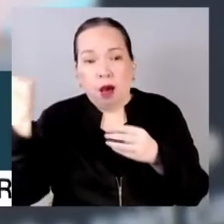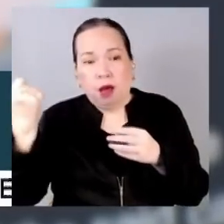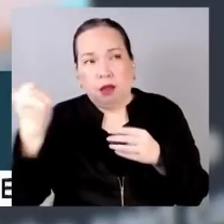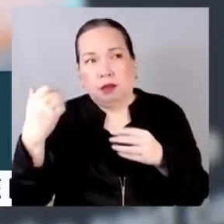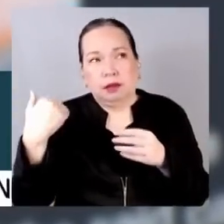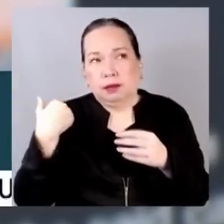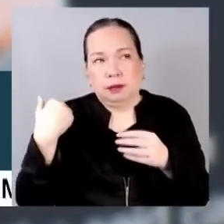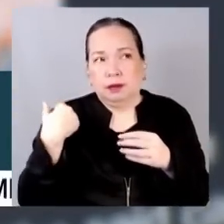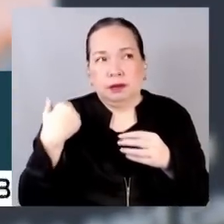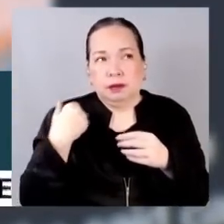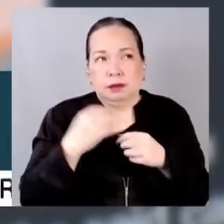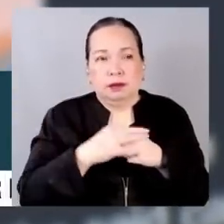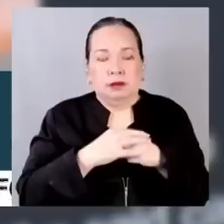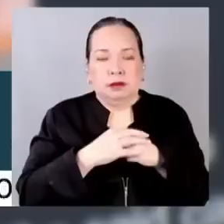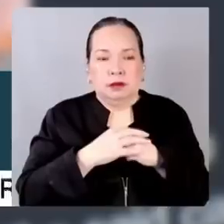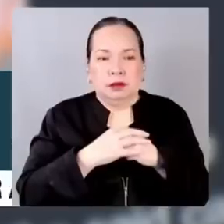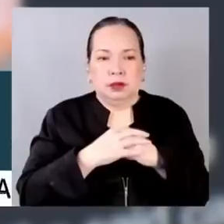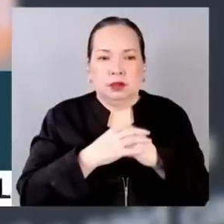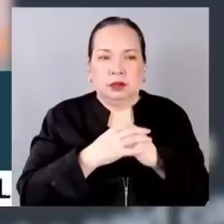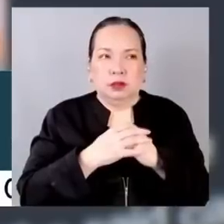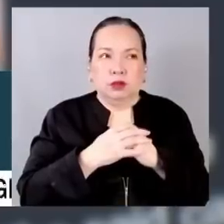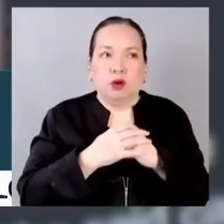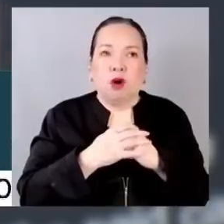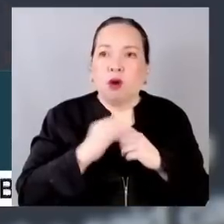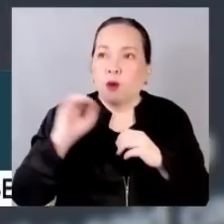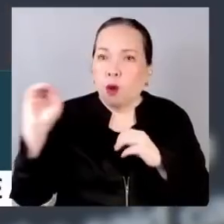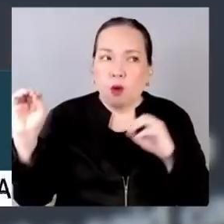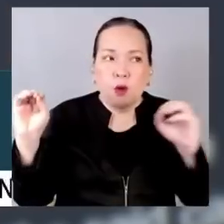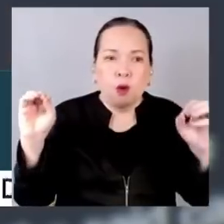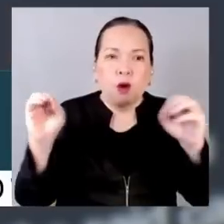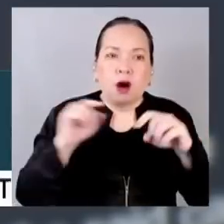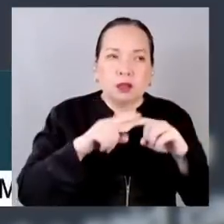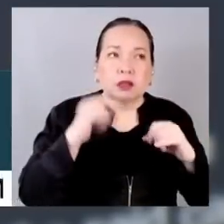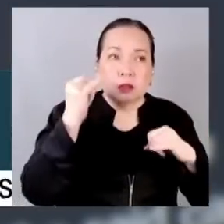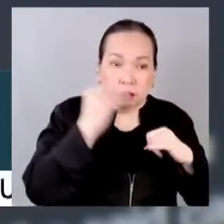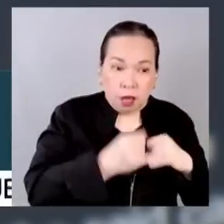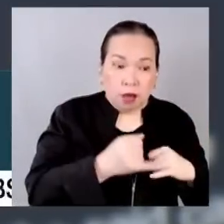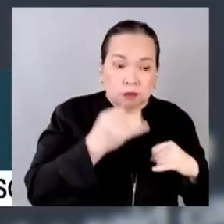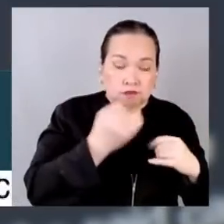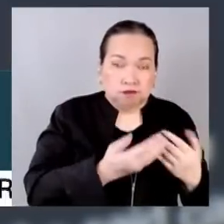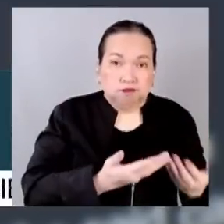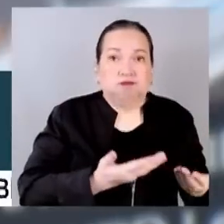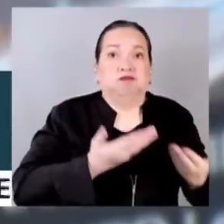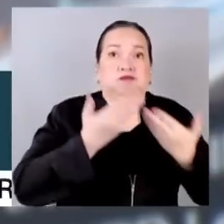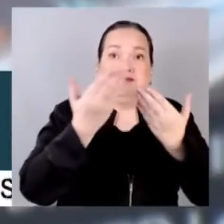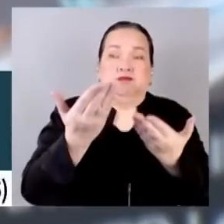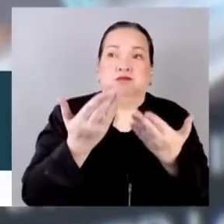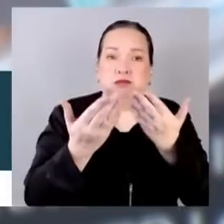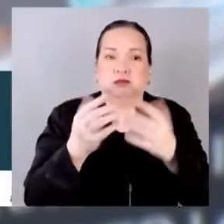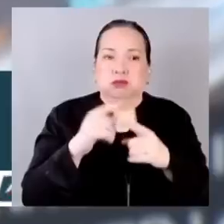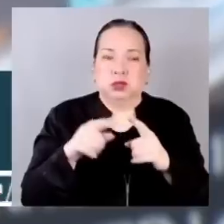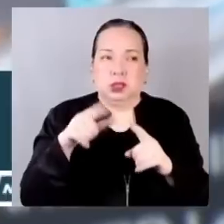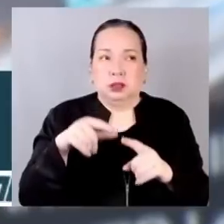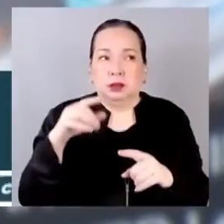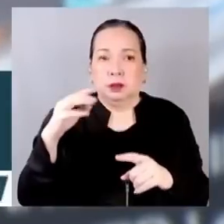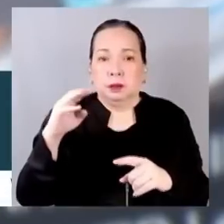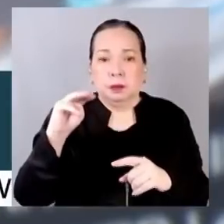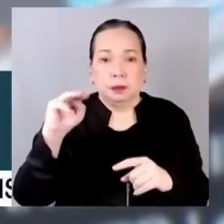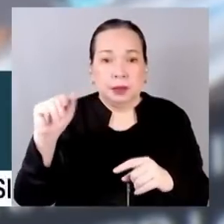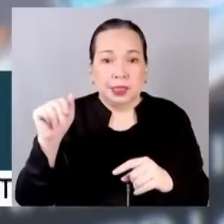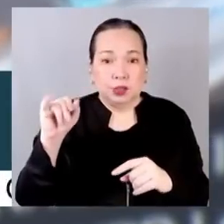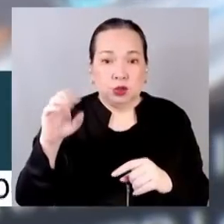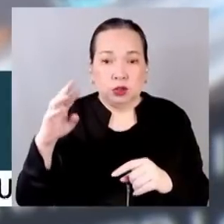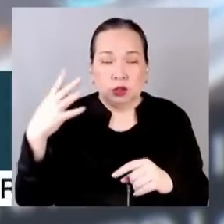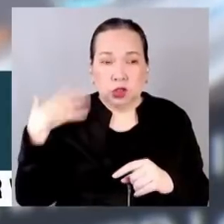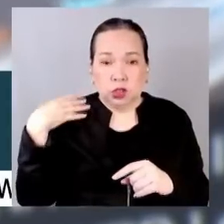PNP did not know what each other were doing until they submitted the final report. Now, Major General Cruz yesterday had a press conference, and he